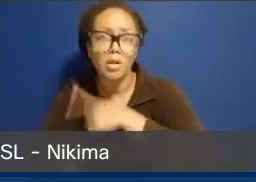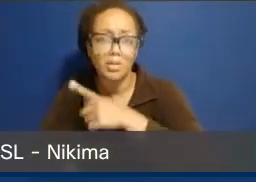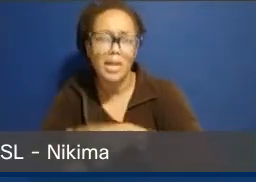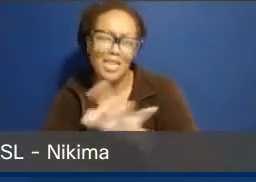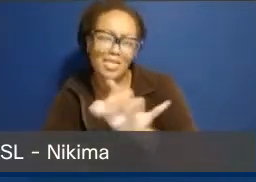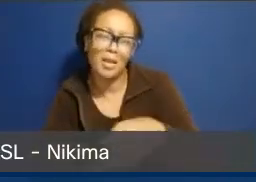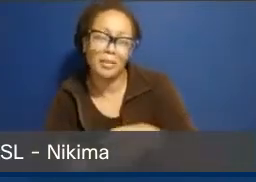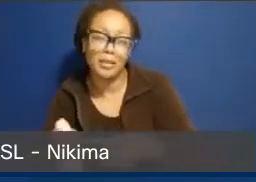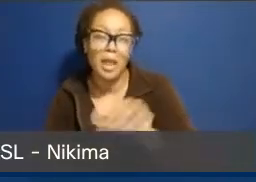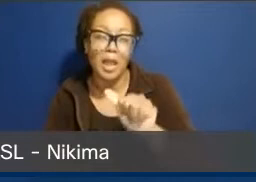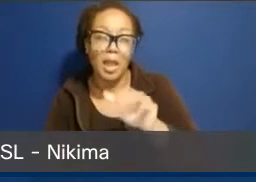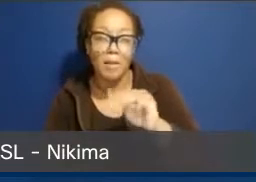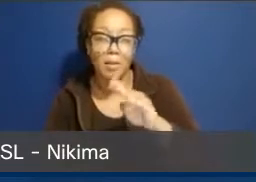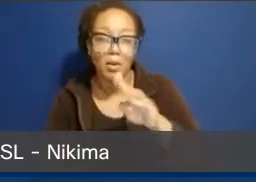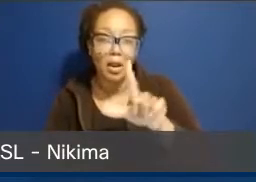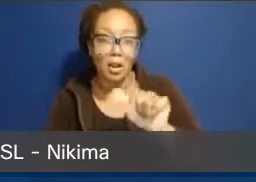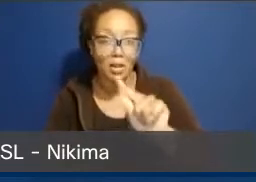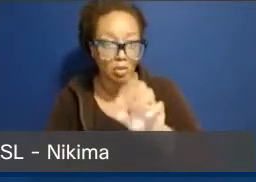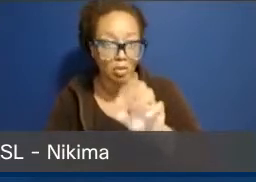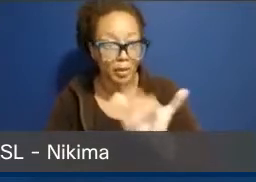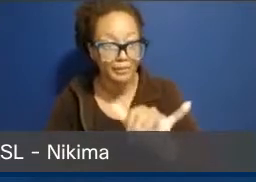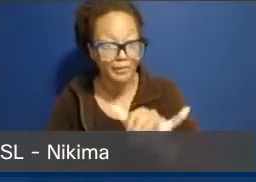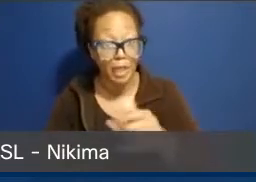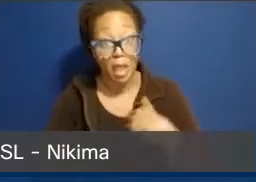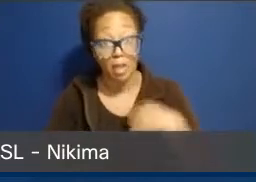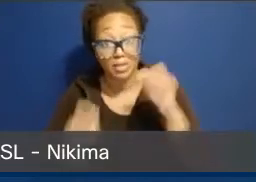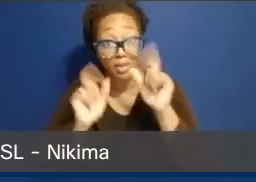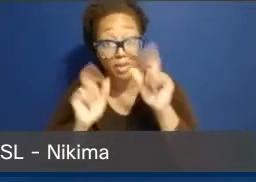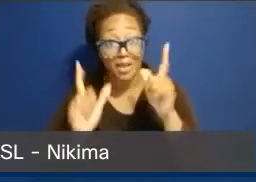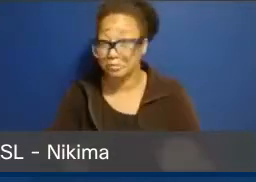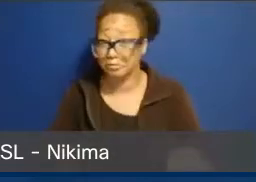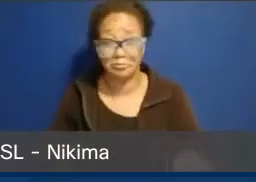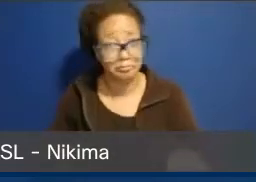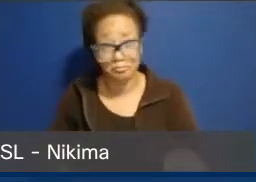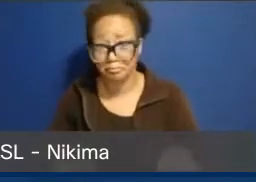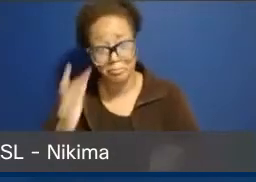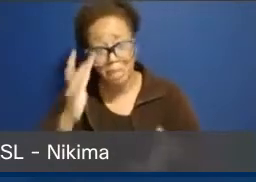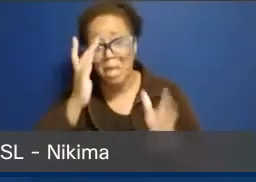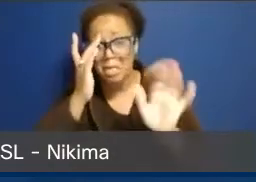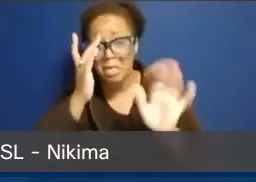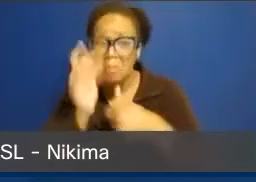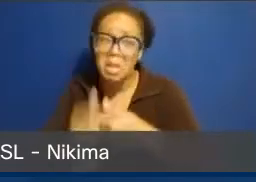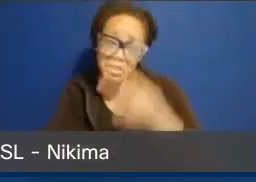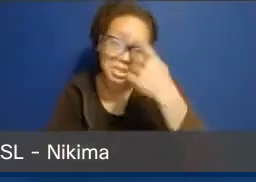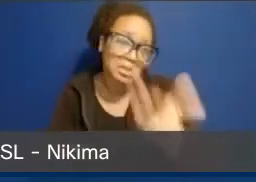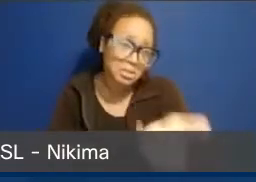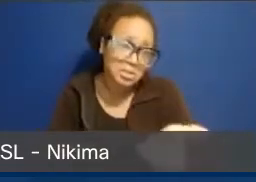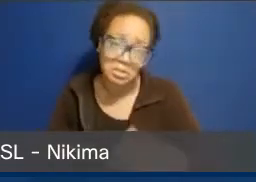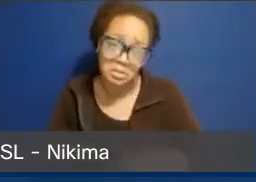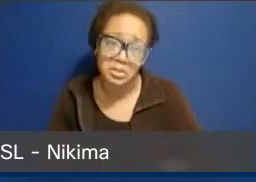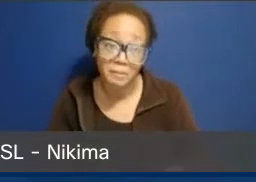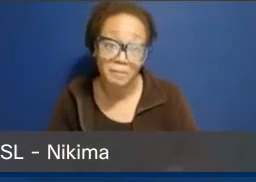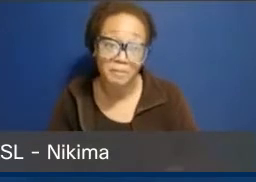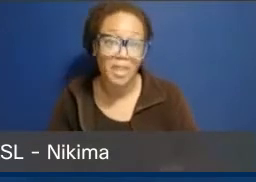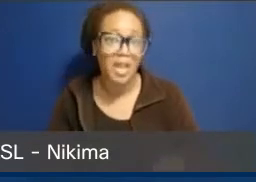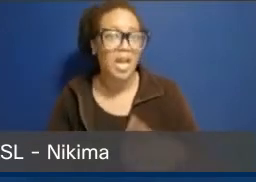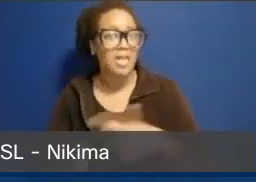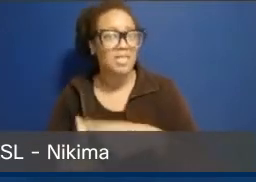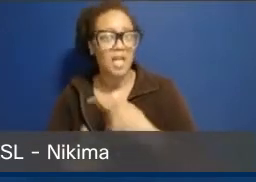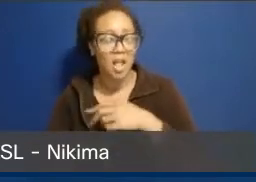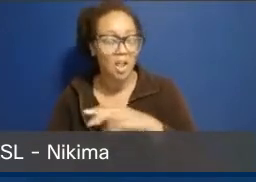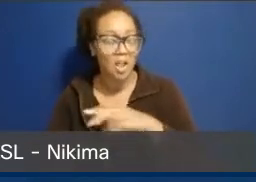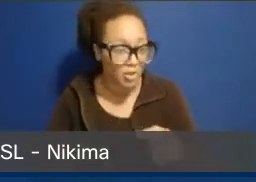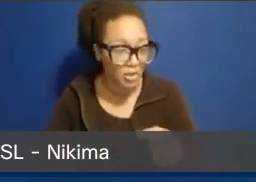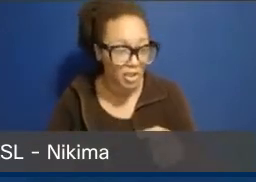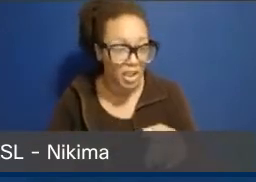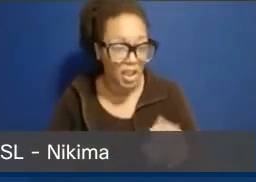And so that wasn't surprising to me. I said, oh yeah, that sort of makes sense, right? But then I looked at